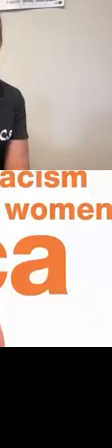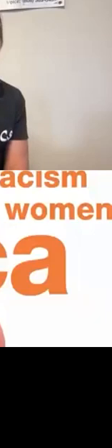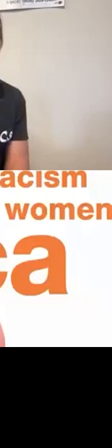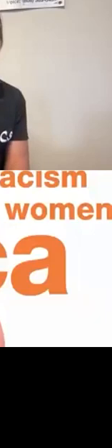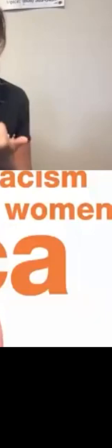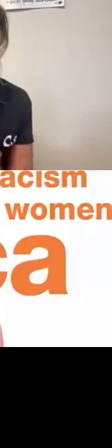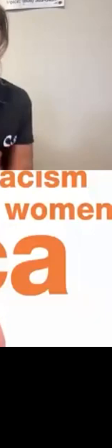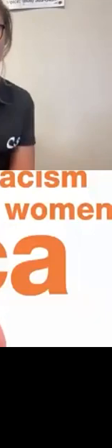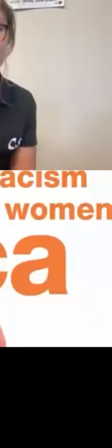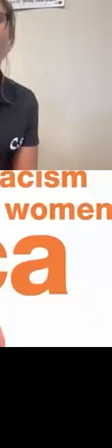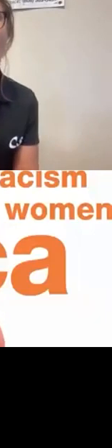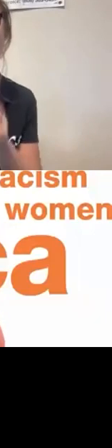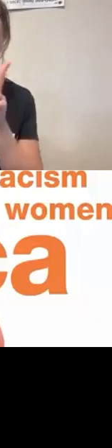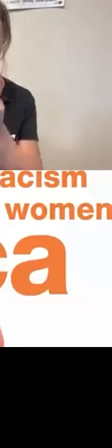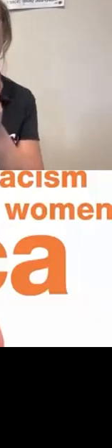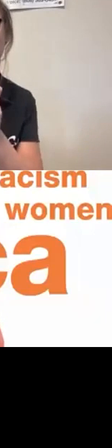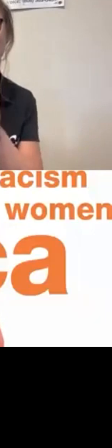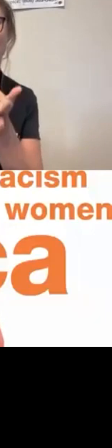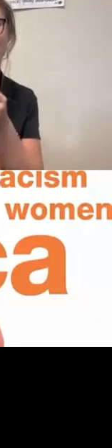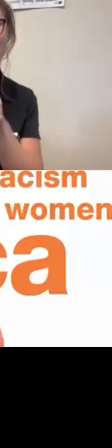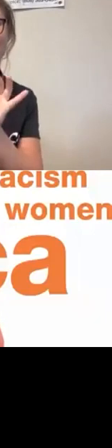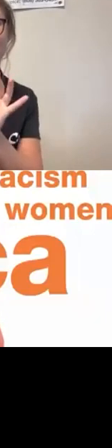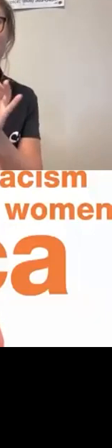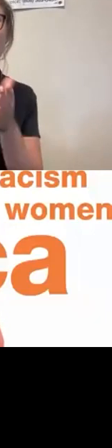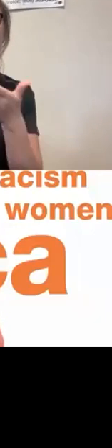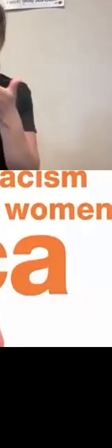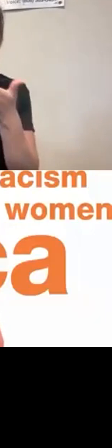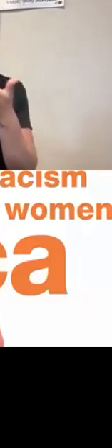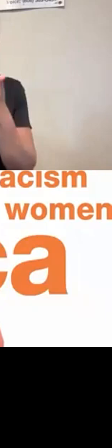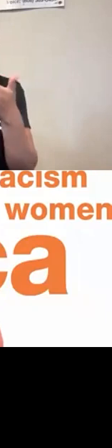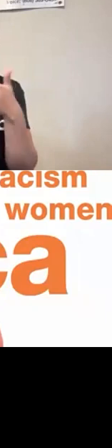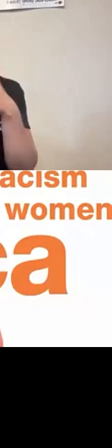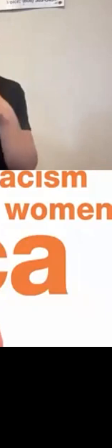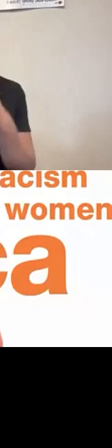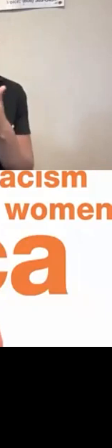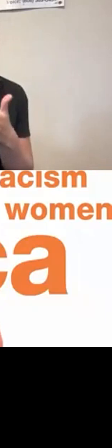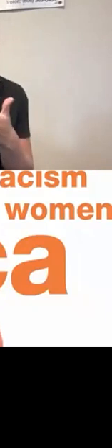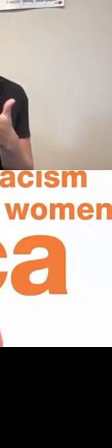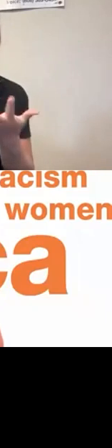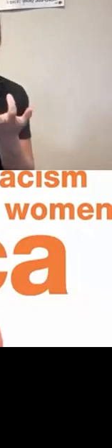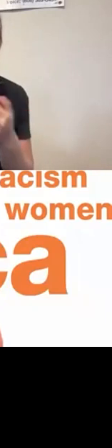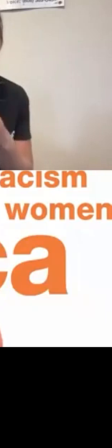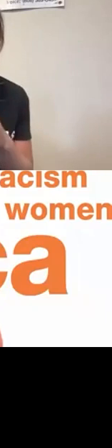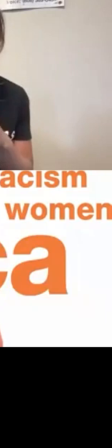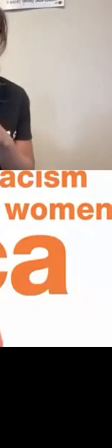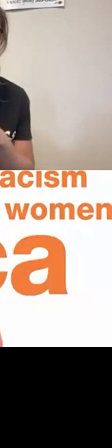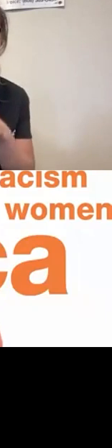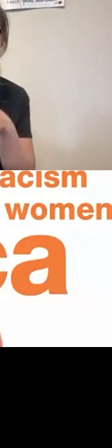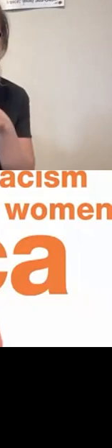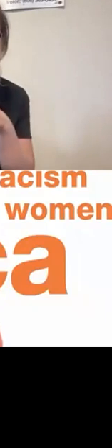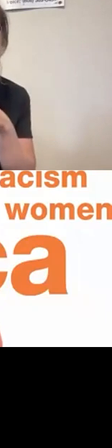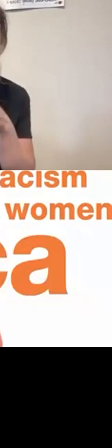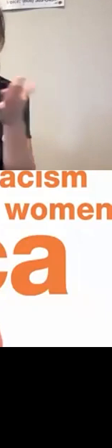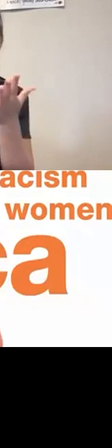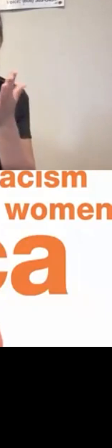I'm just really happy to have this opportunity to be able to present to you. But before I start, I